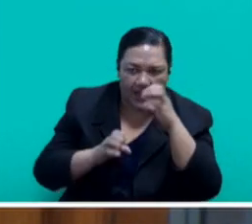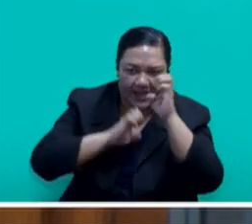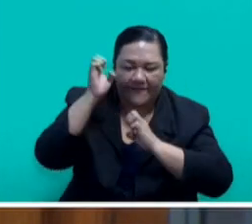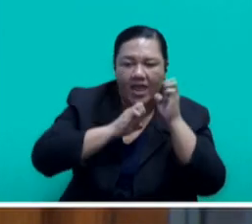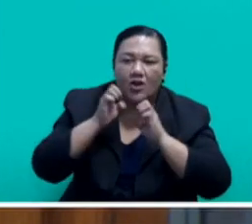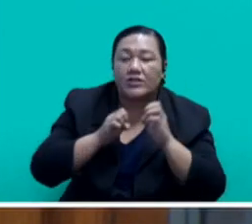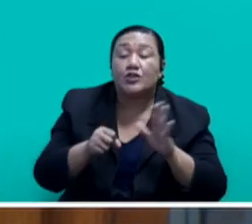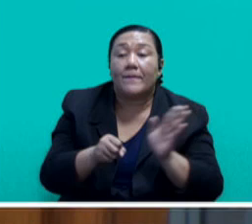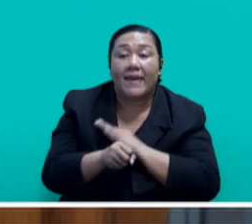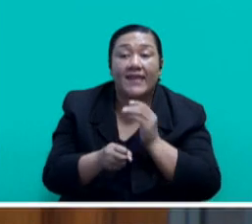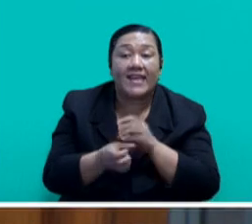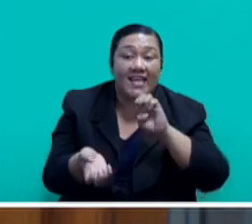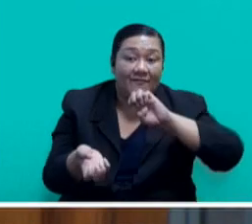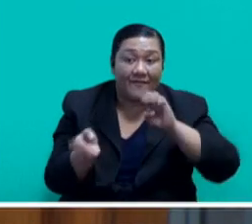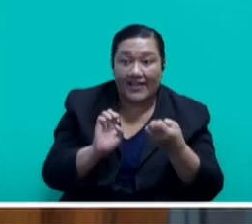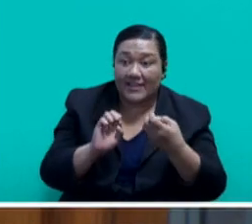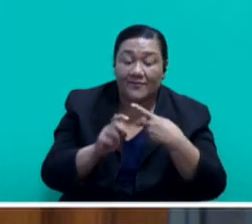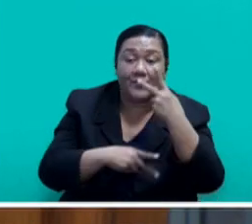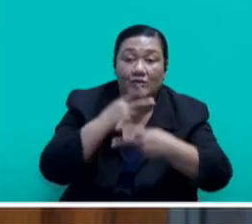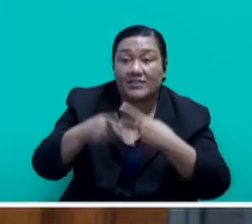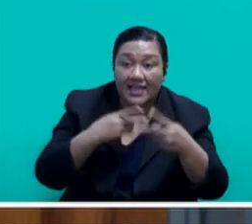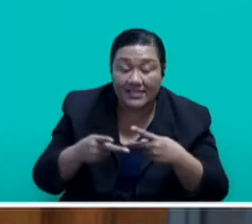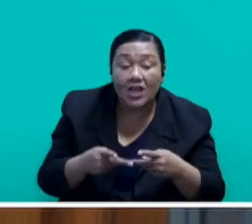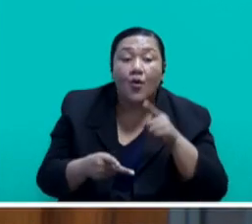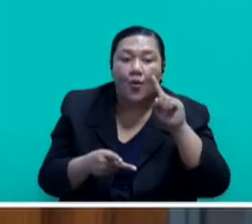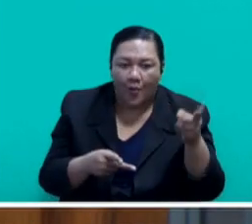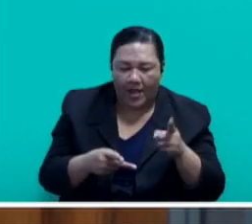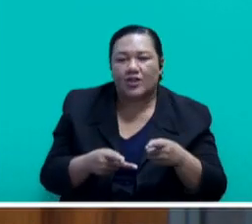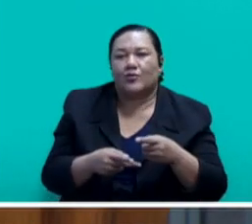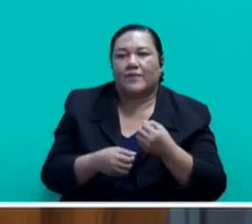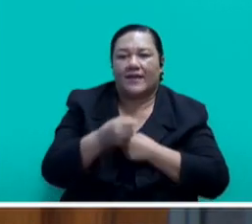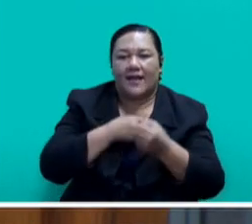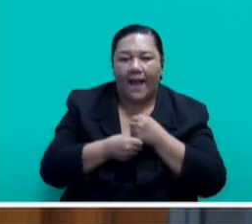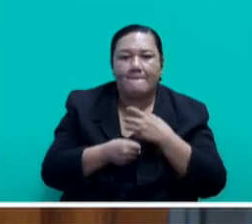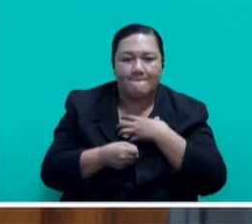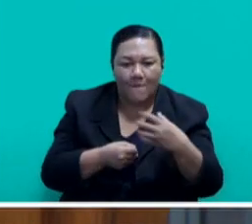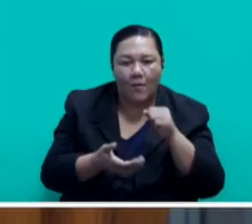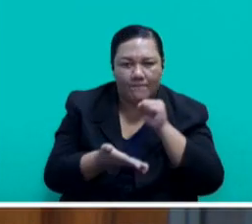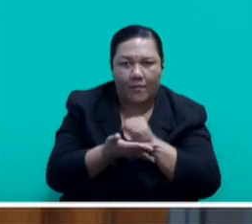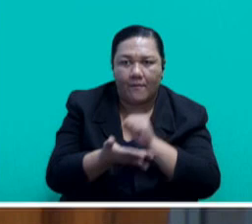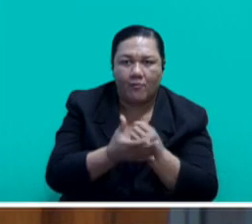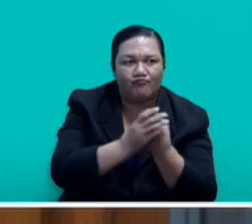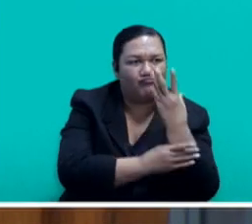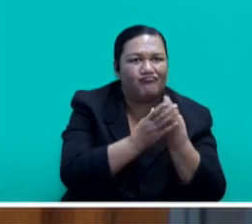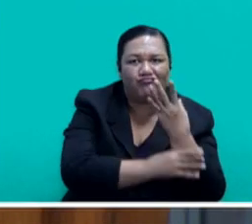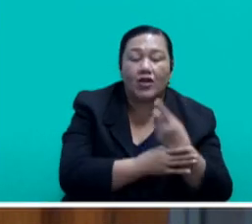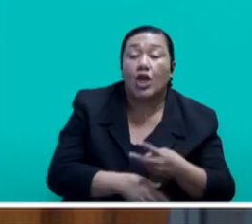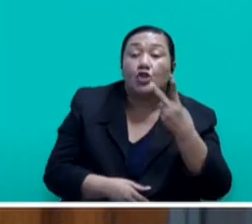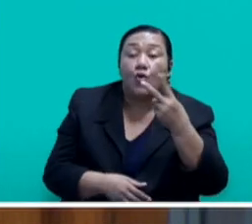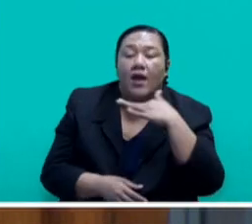making effective process that have proved to be effective. The Ministry welcomed the $2 million